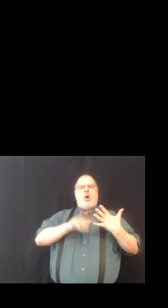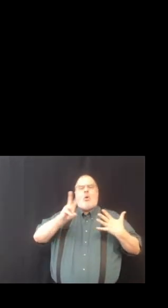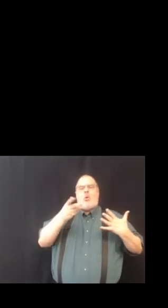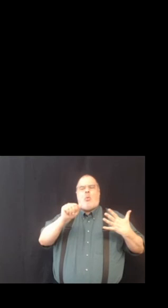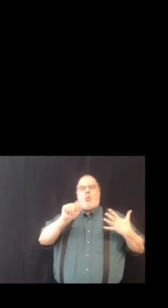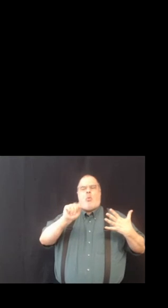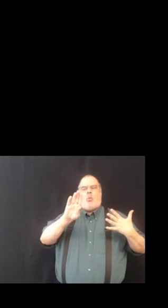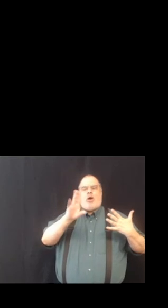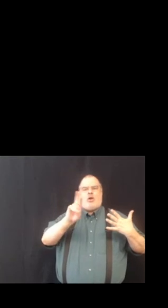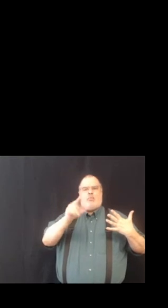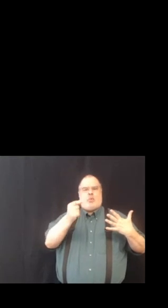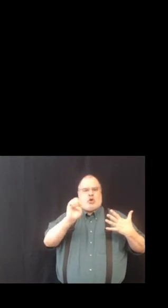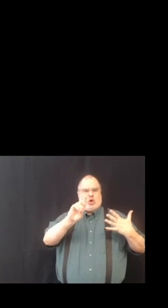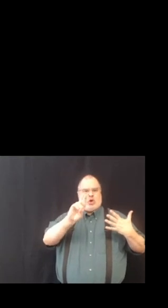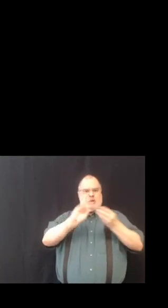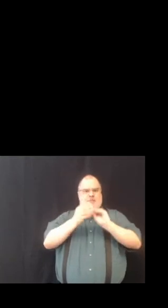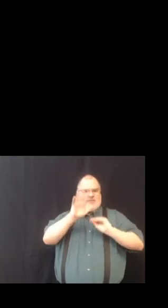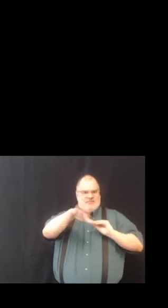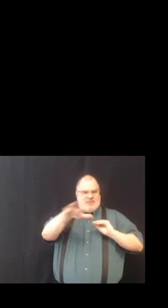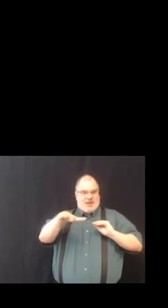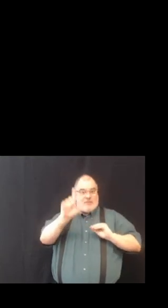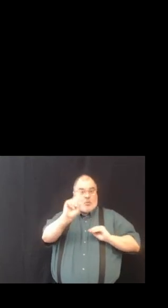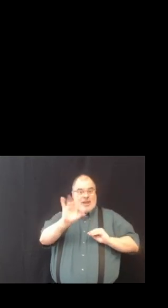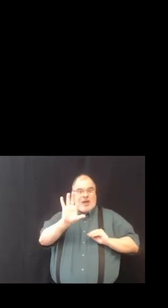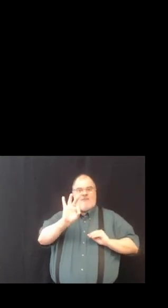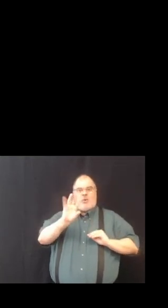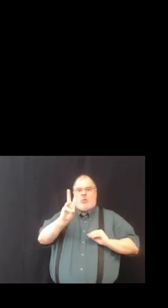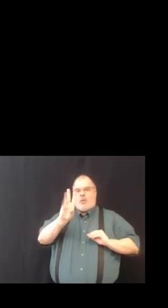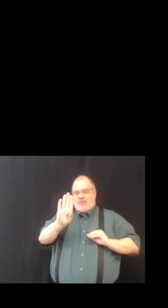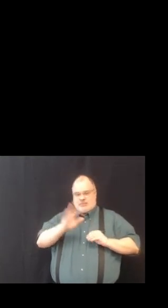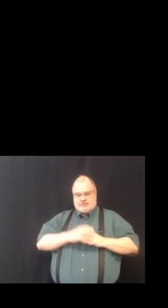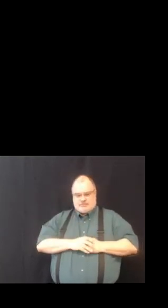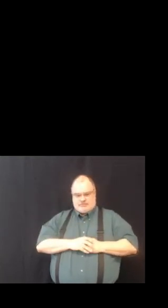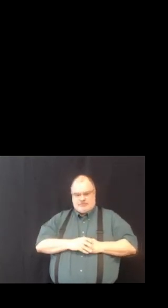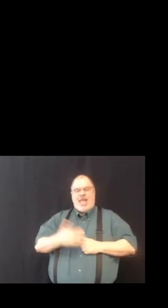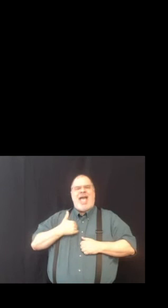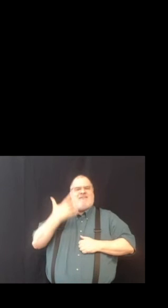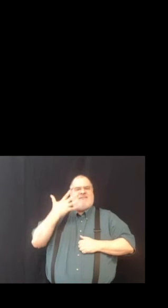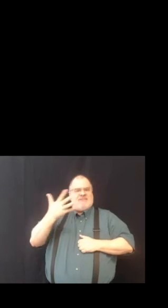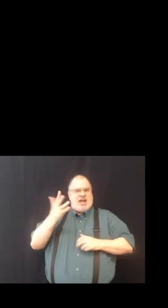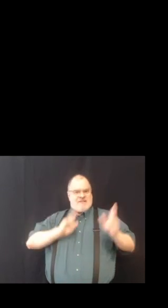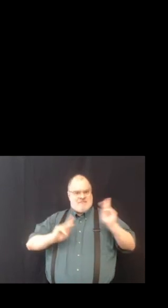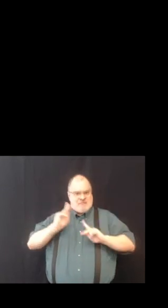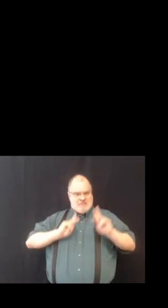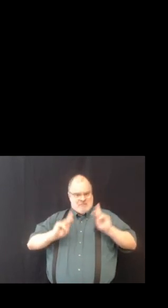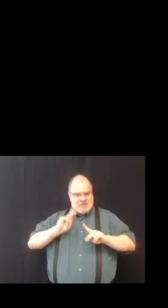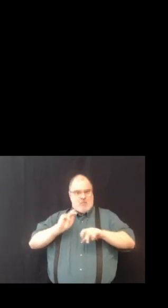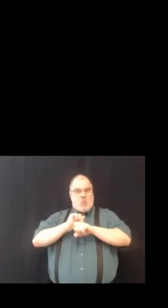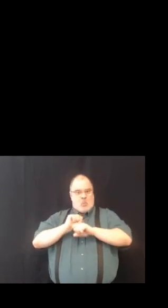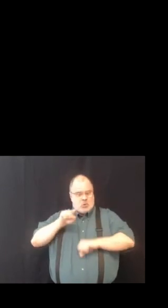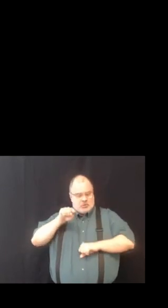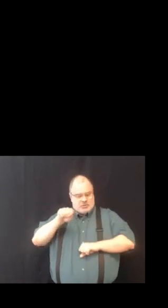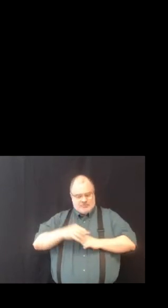Beach. This restaurant has 5 individuals with unique abilities on their payroll. These individuals hold a